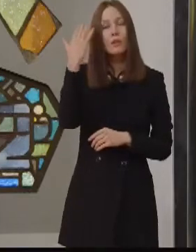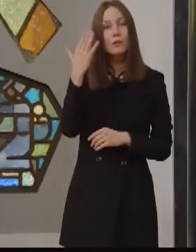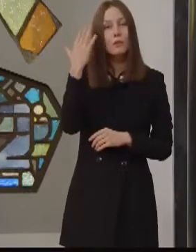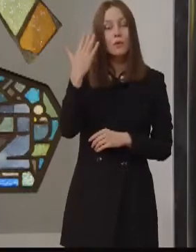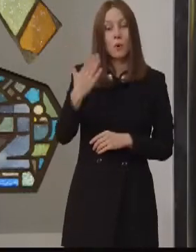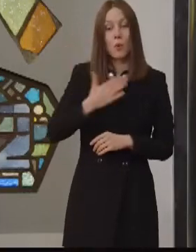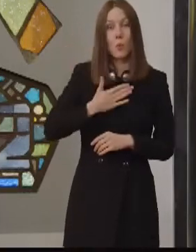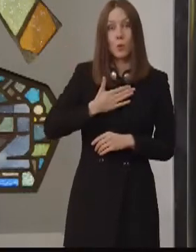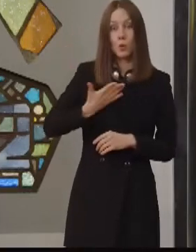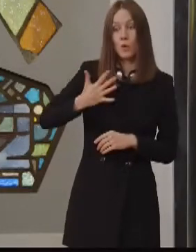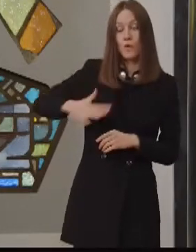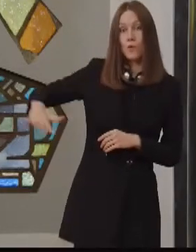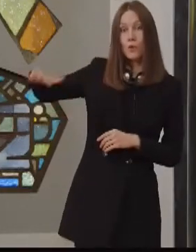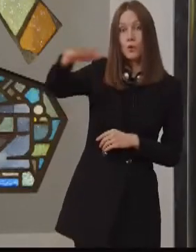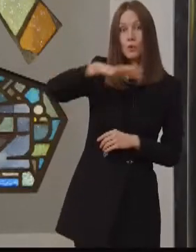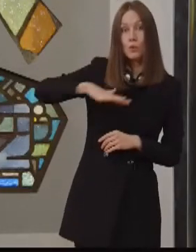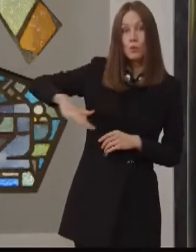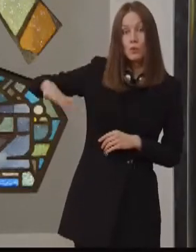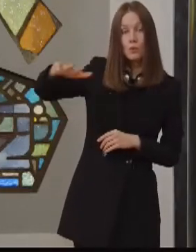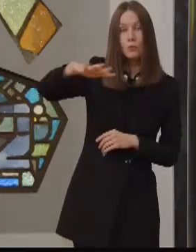place. So I believe